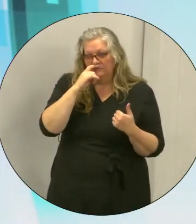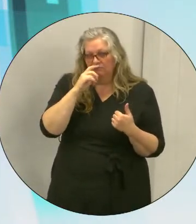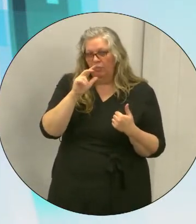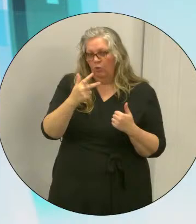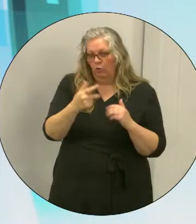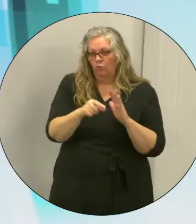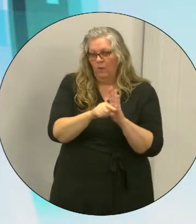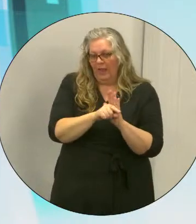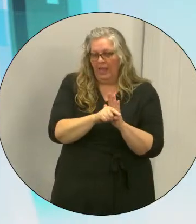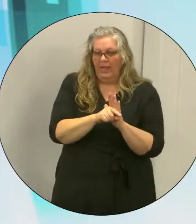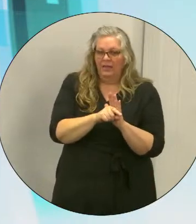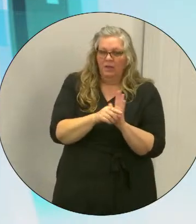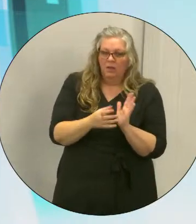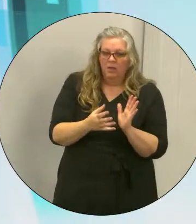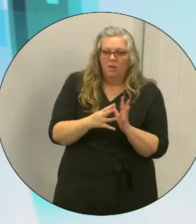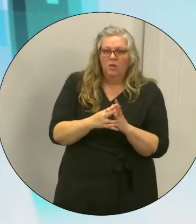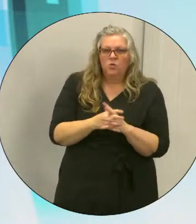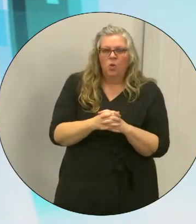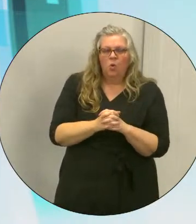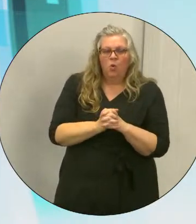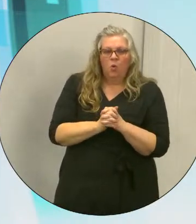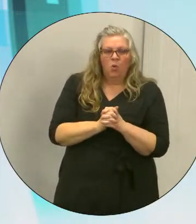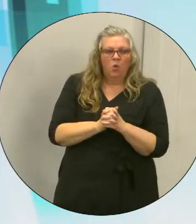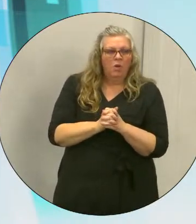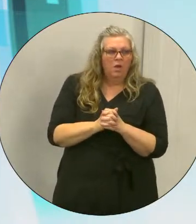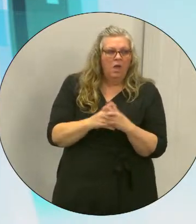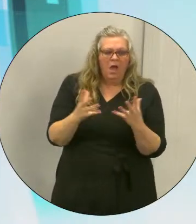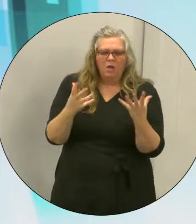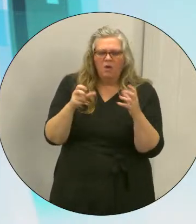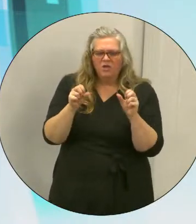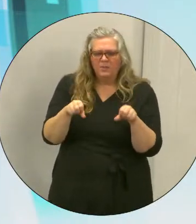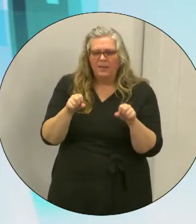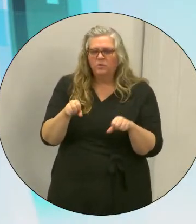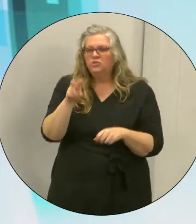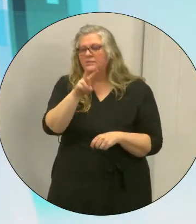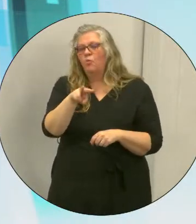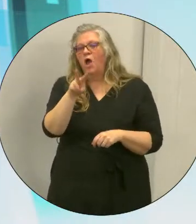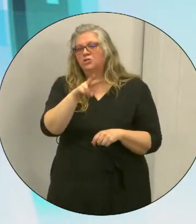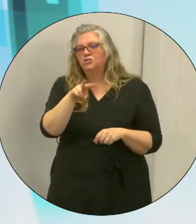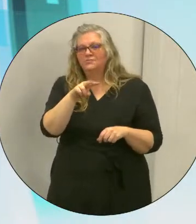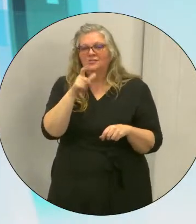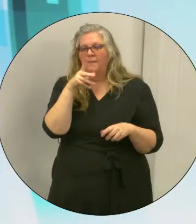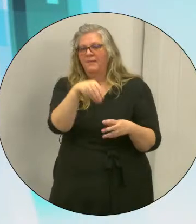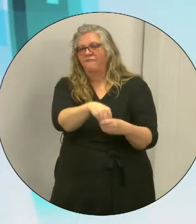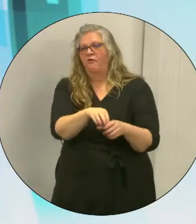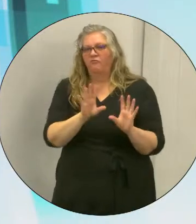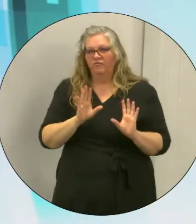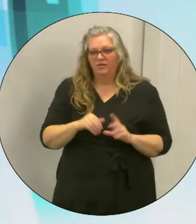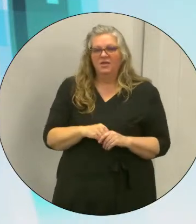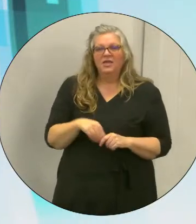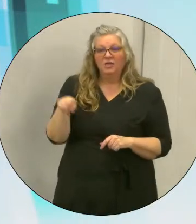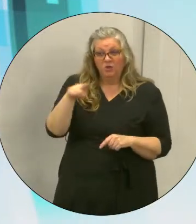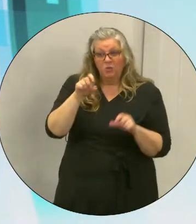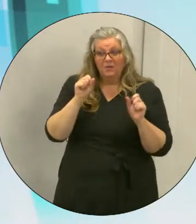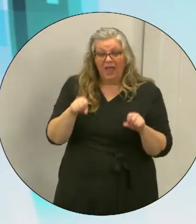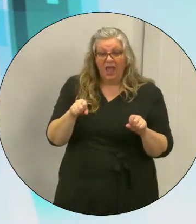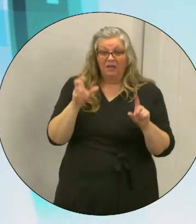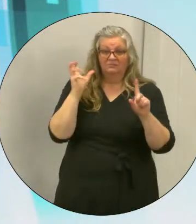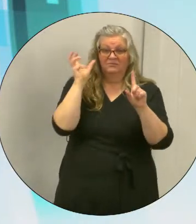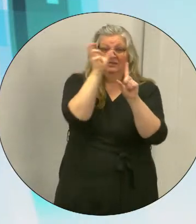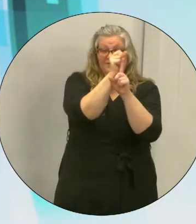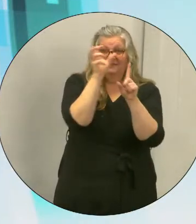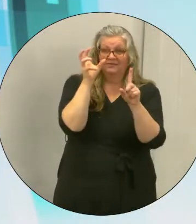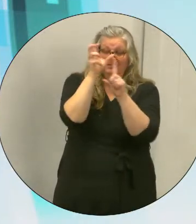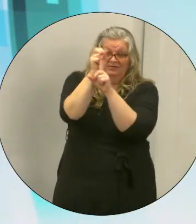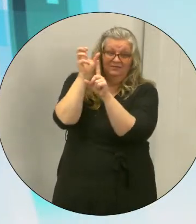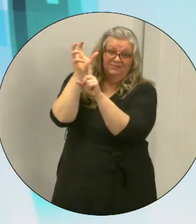whatever, you know, so I would like to be able to watch from afar that you guys are able to accomplish all of the things that you're